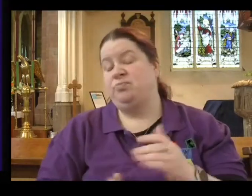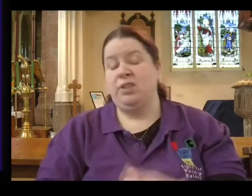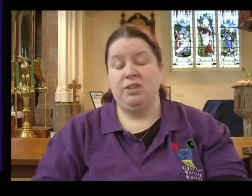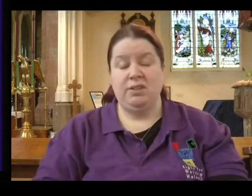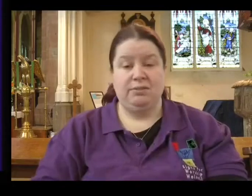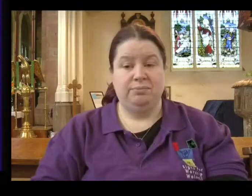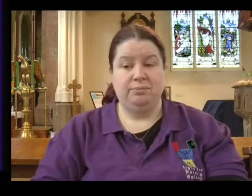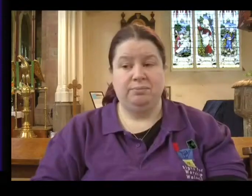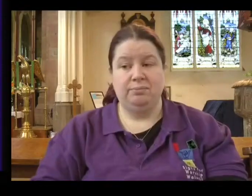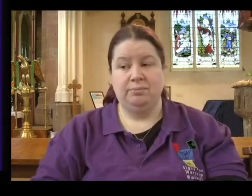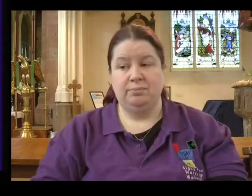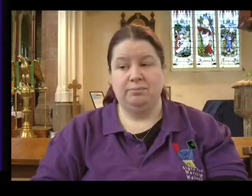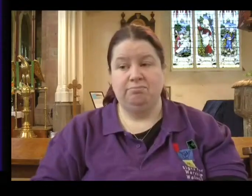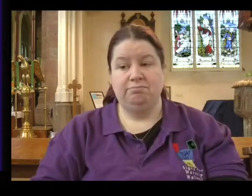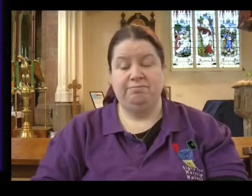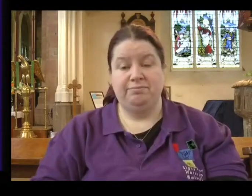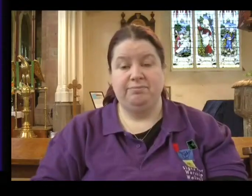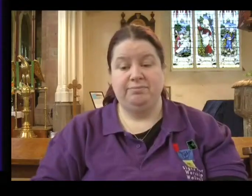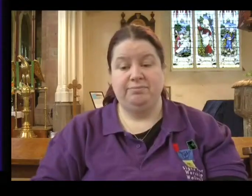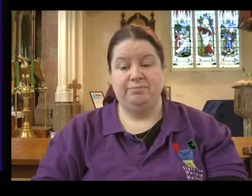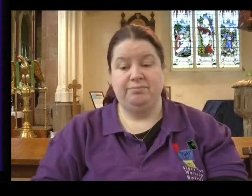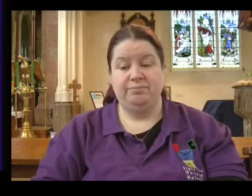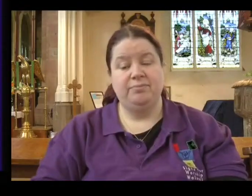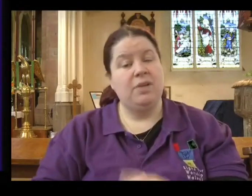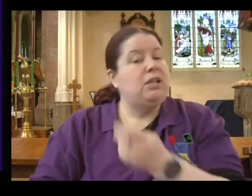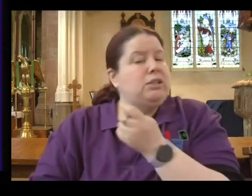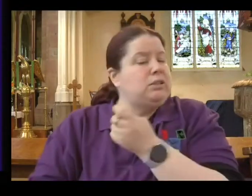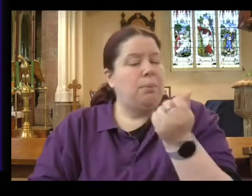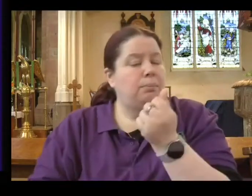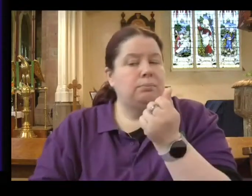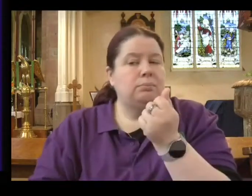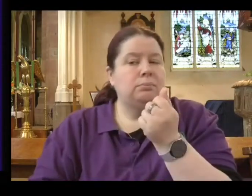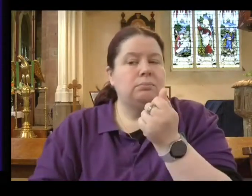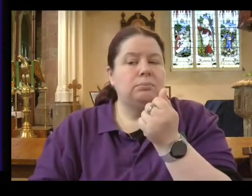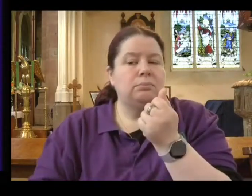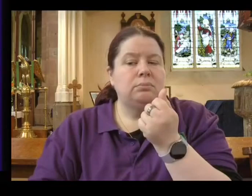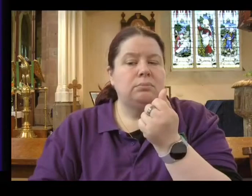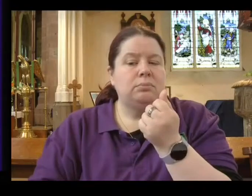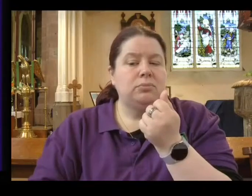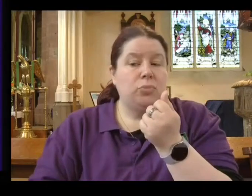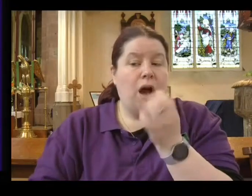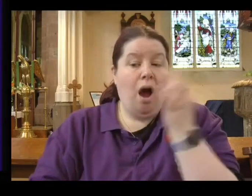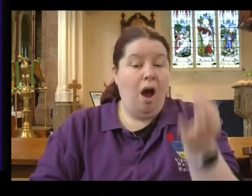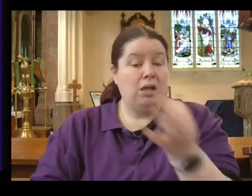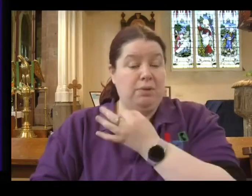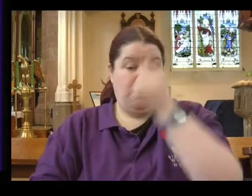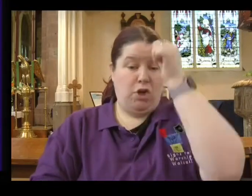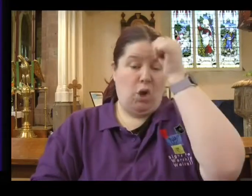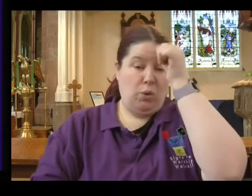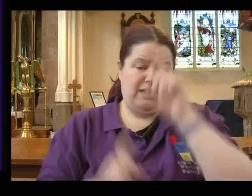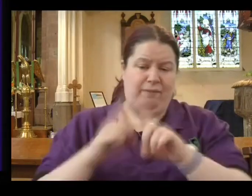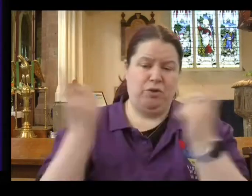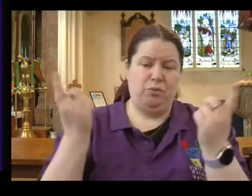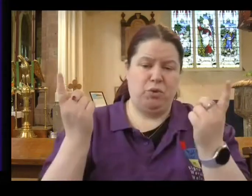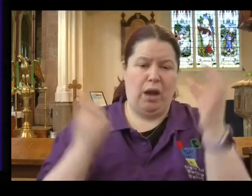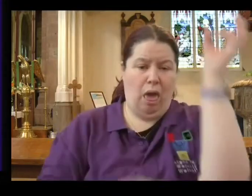at it. That's the thing about apathy. You know, somebody once asked me if I knew the difference between ignorance and apathy.